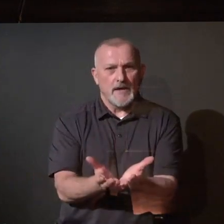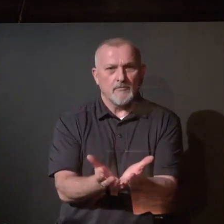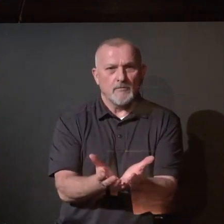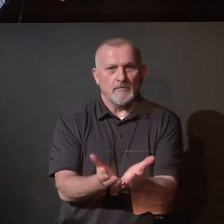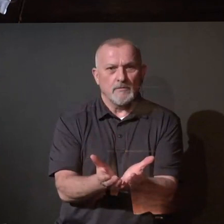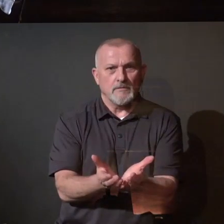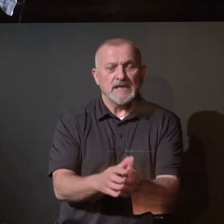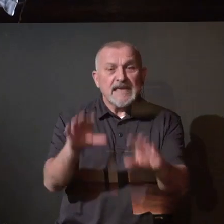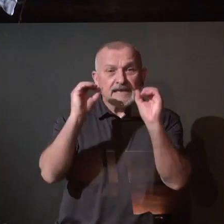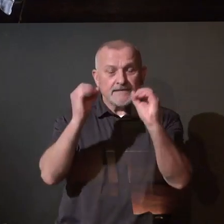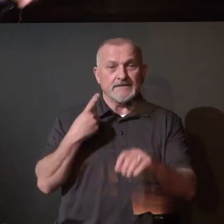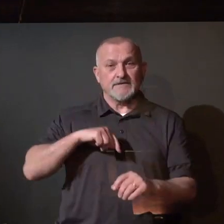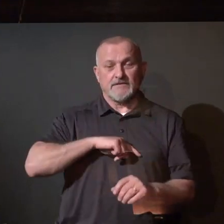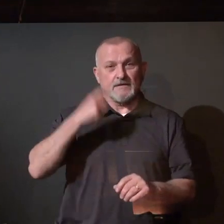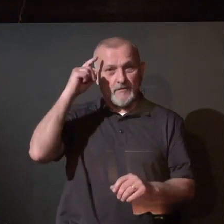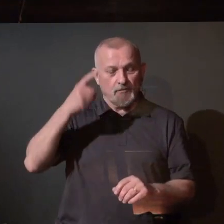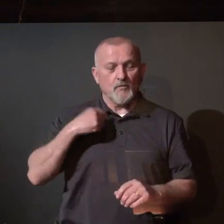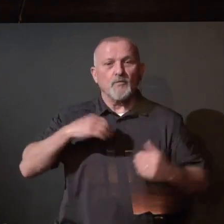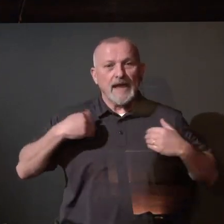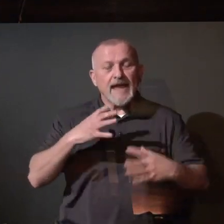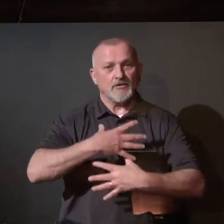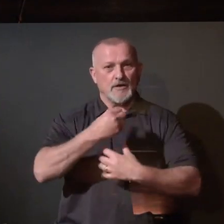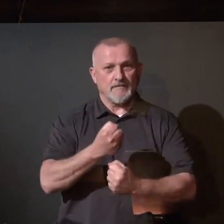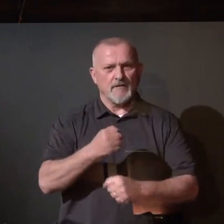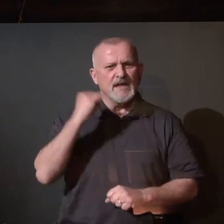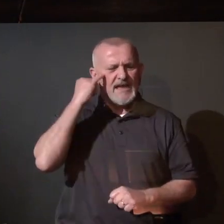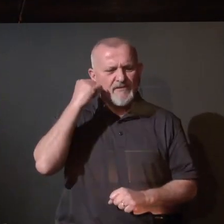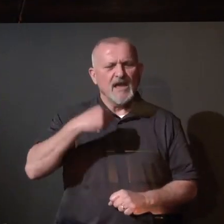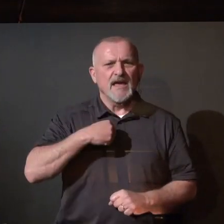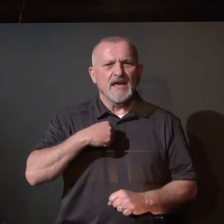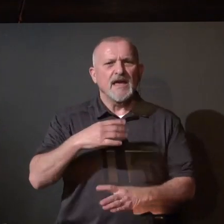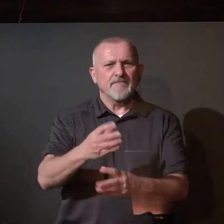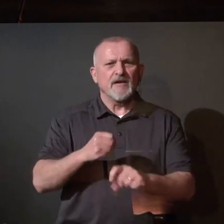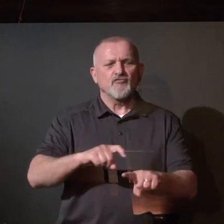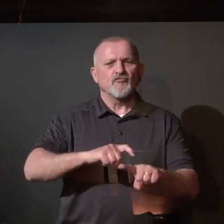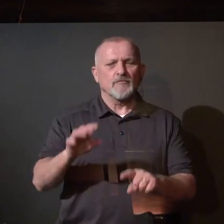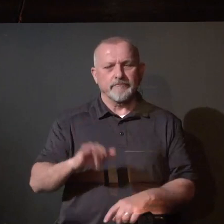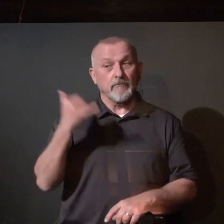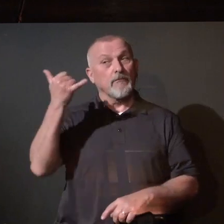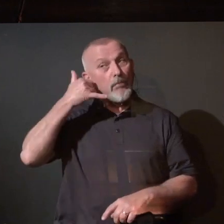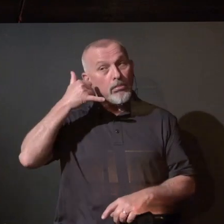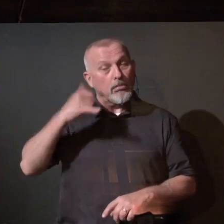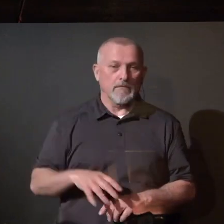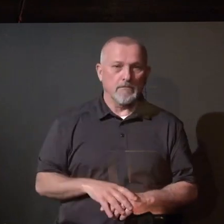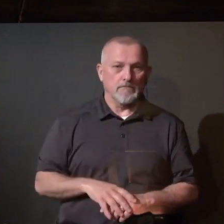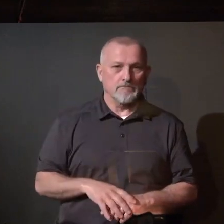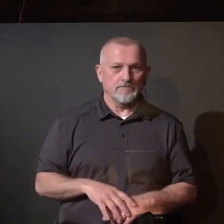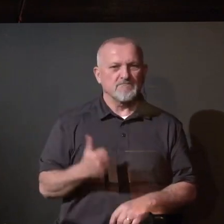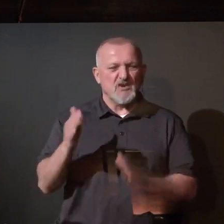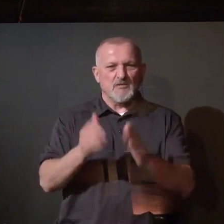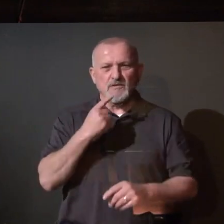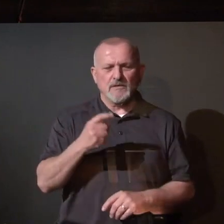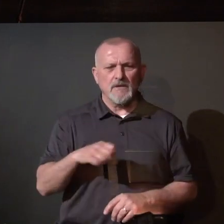what he wants. You know, if somebody was to call me and say, hey, Sam, my car is broken, man. I've